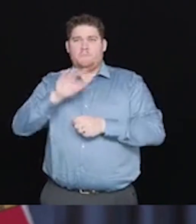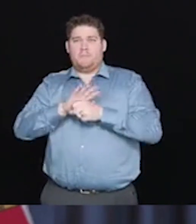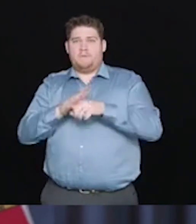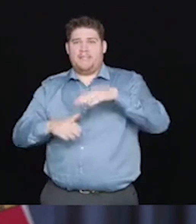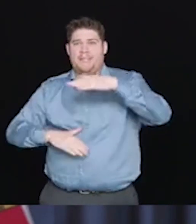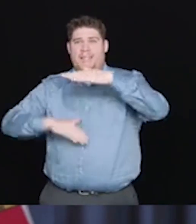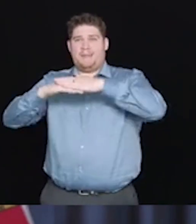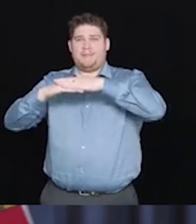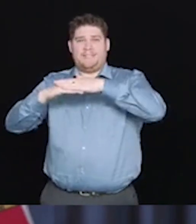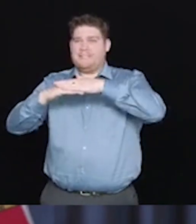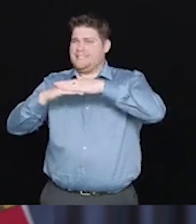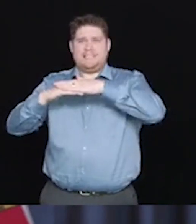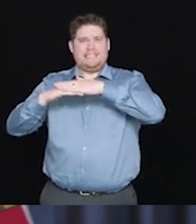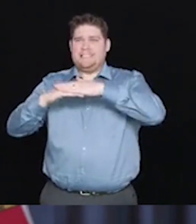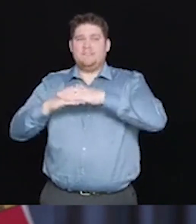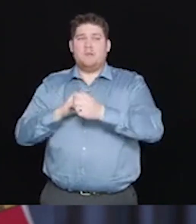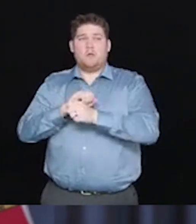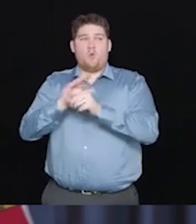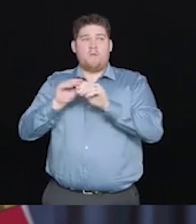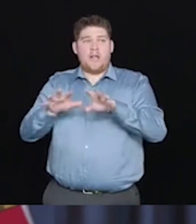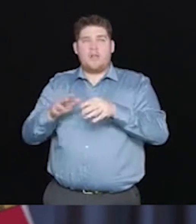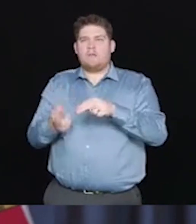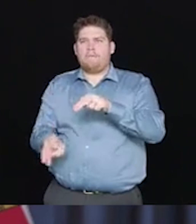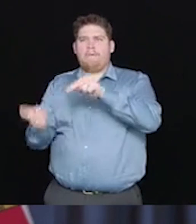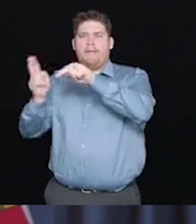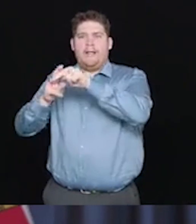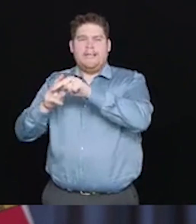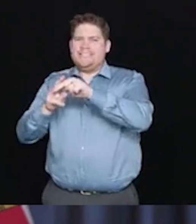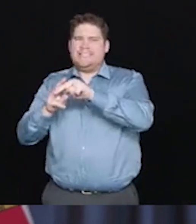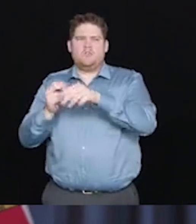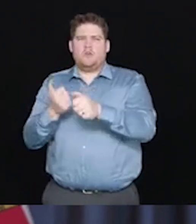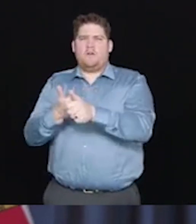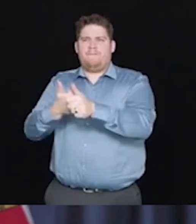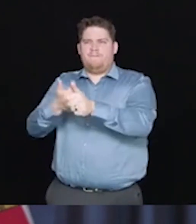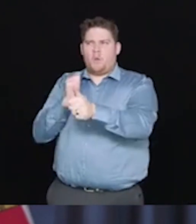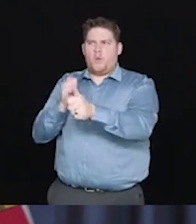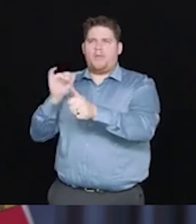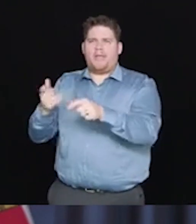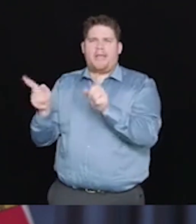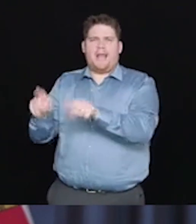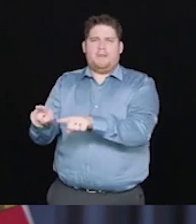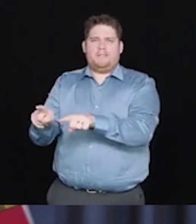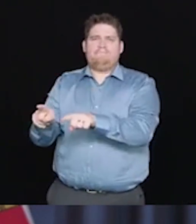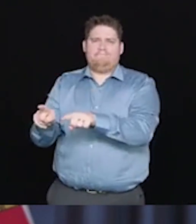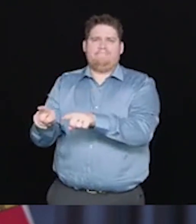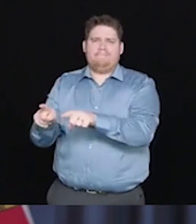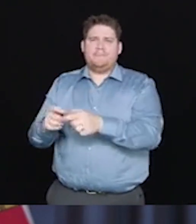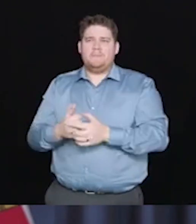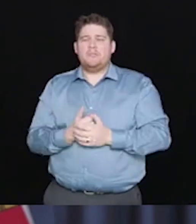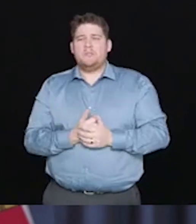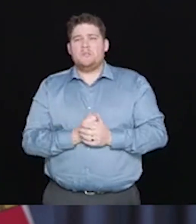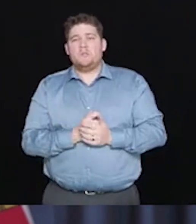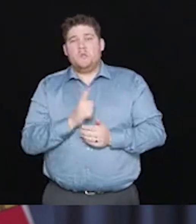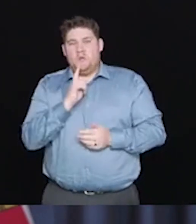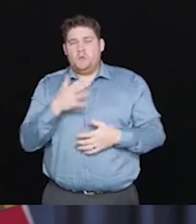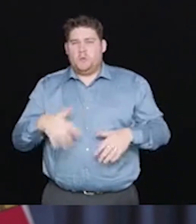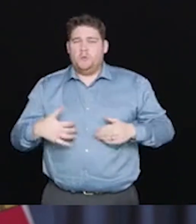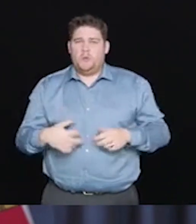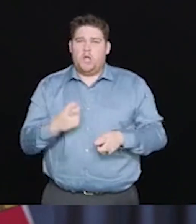had that happened, then obviously that would have had implications for scheduled surgeries as well. But it's this very serious question,